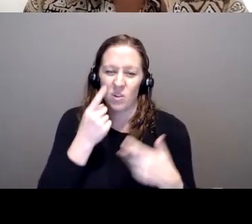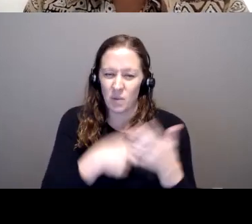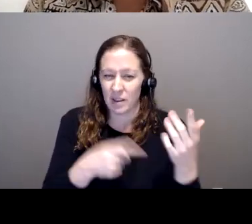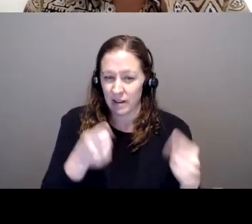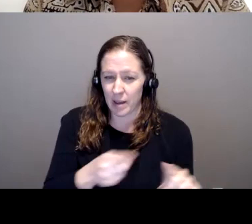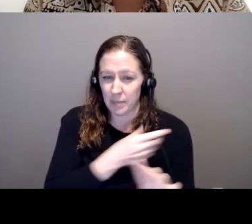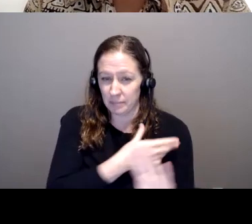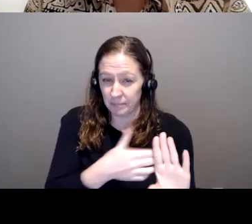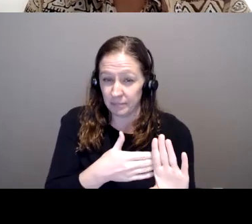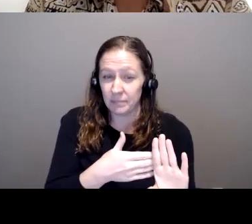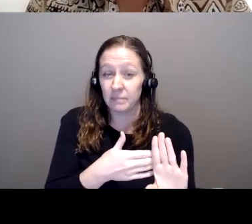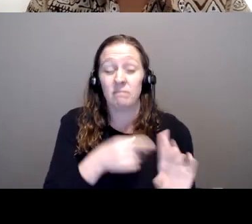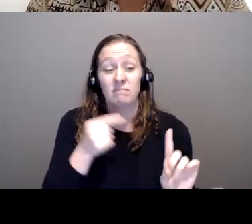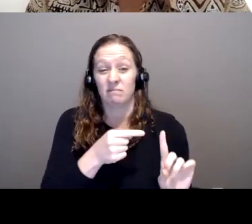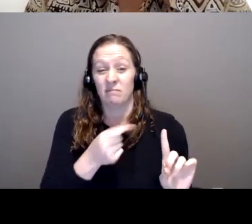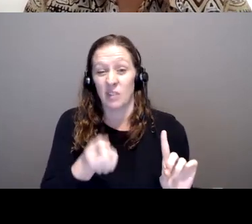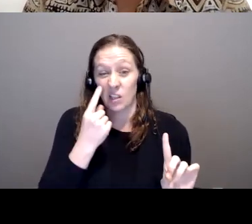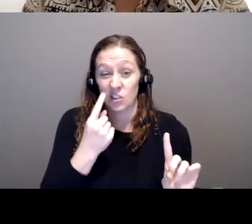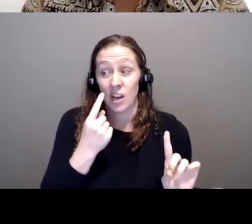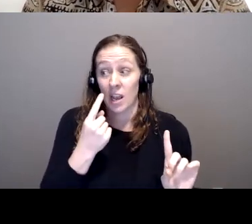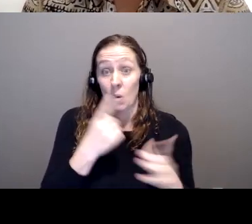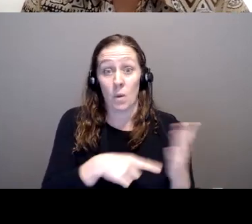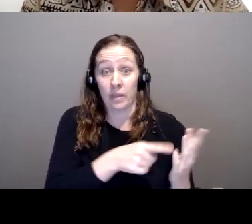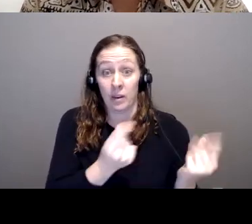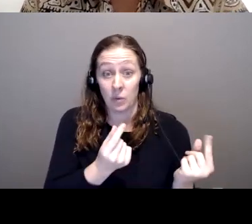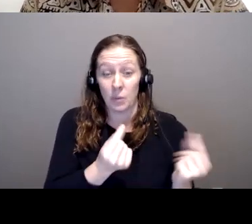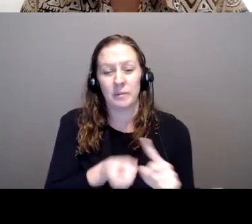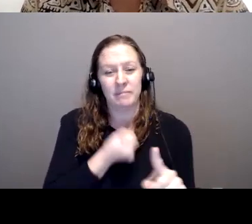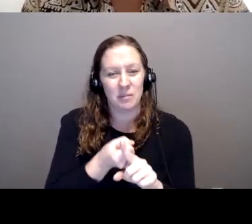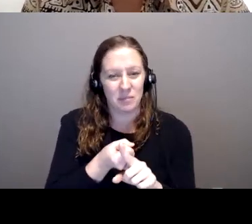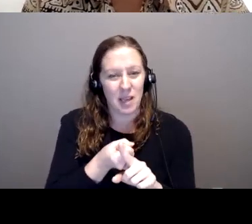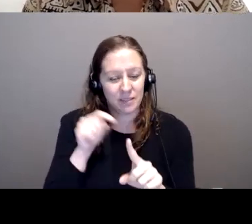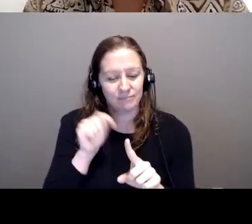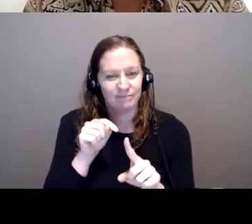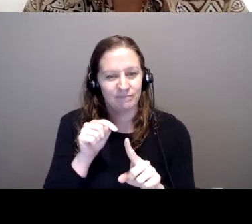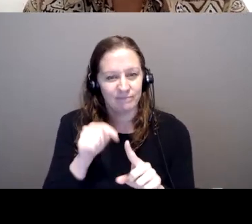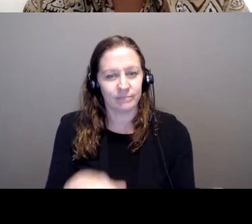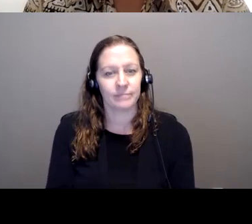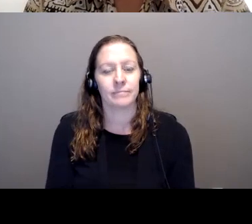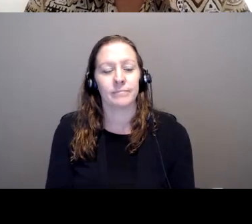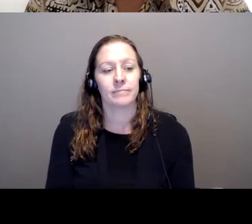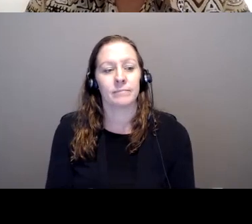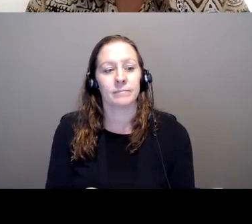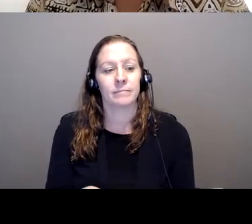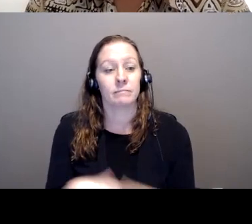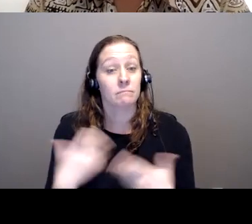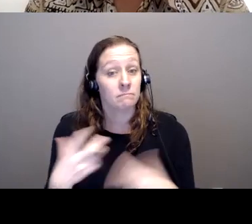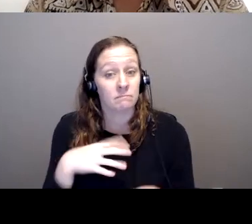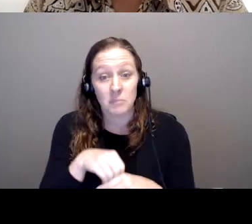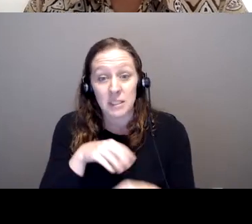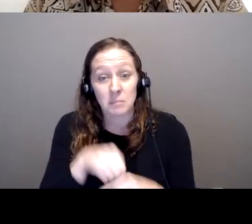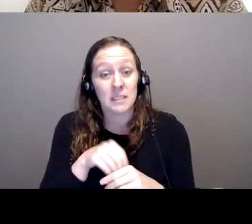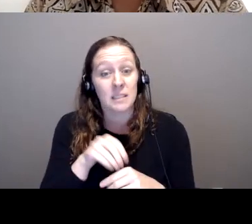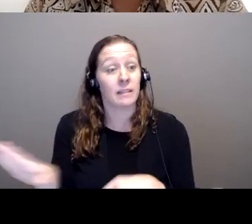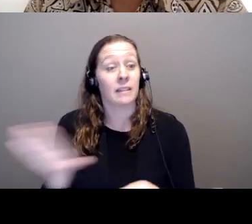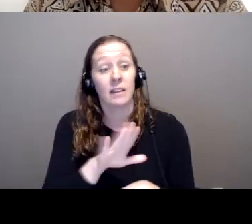understanding the impact of that, what the participants' needs are